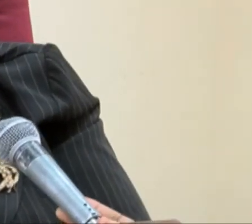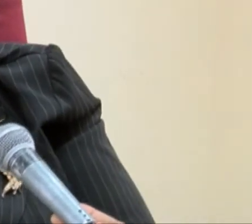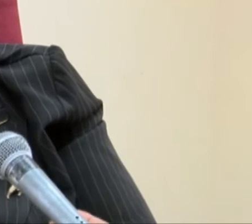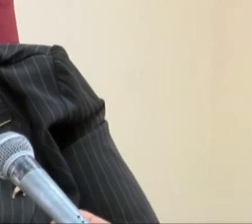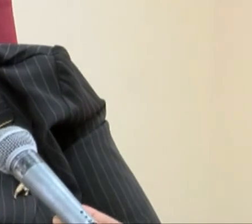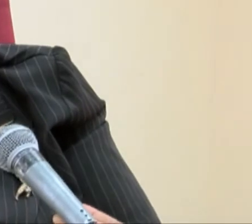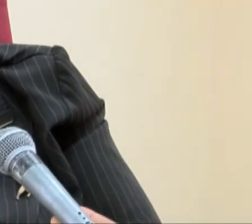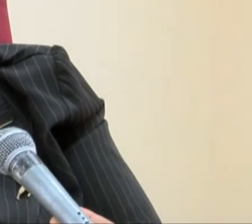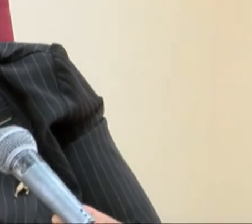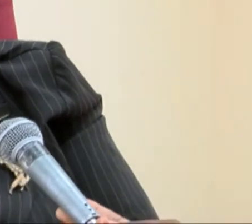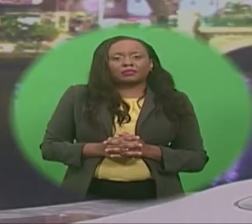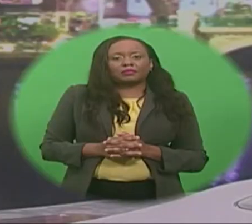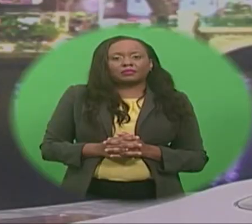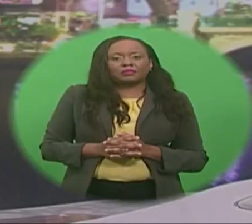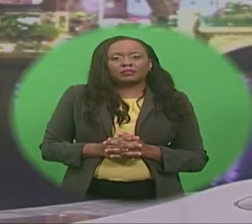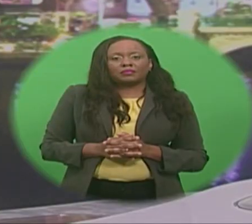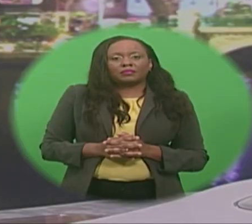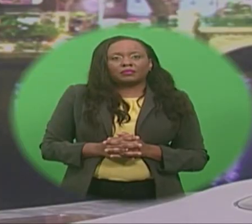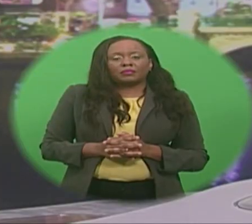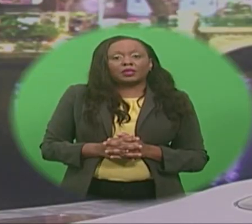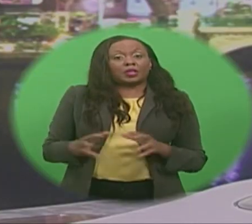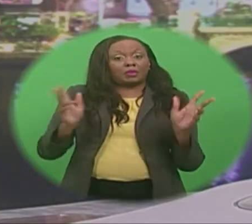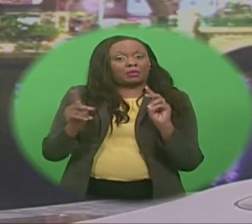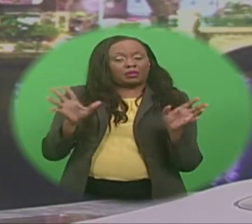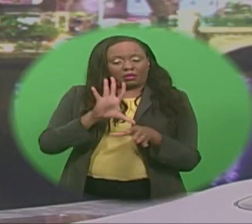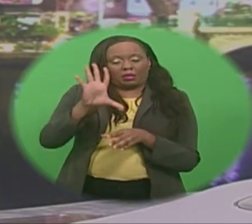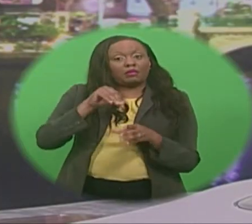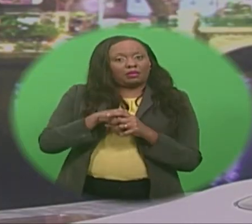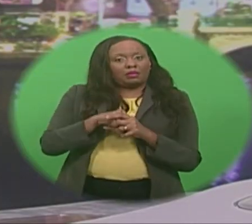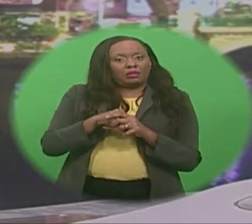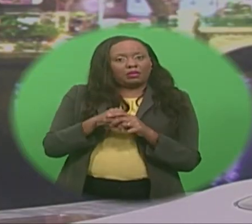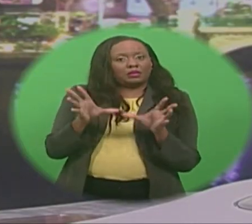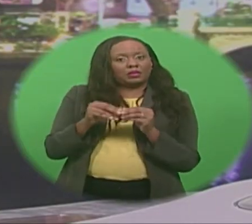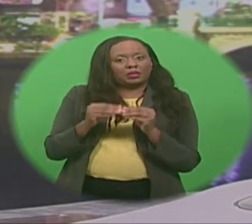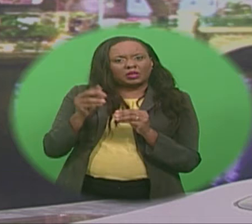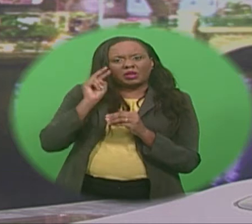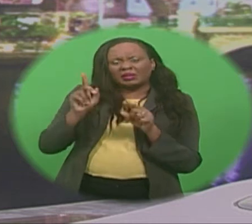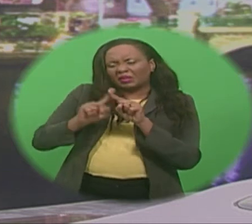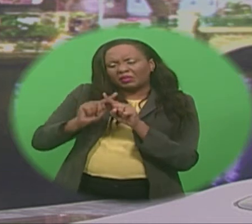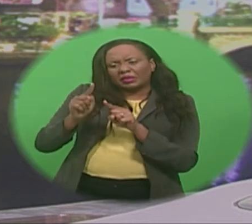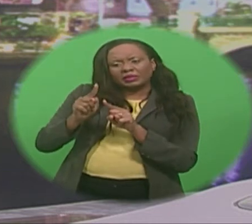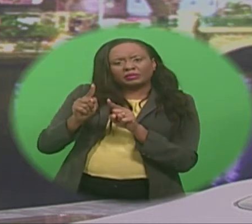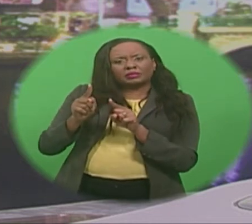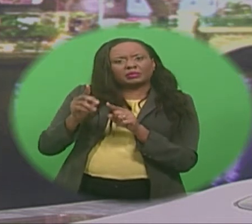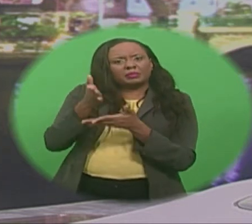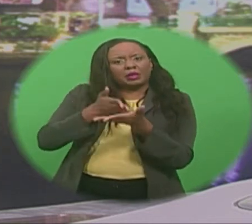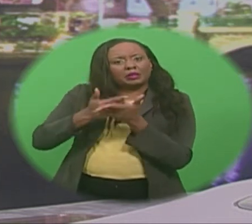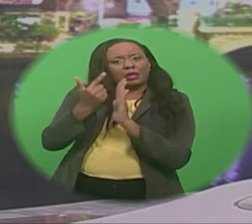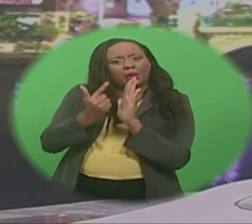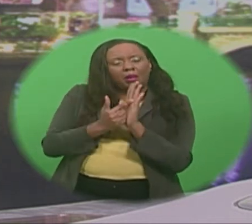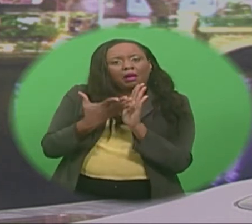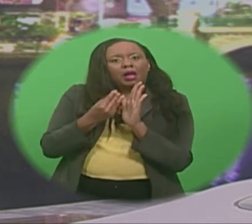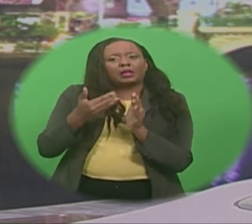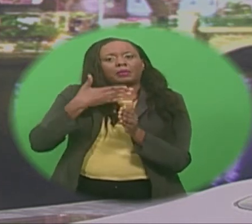with the payment in your hand. During the seminar, participants got an overview of several pieces of legislation and